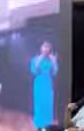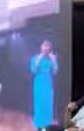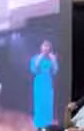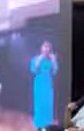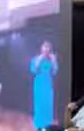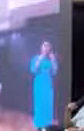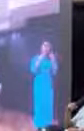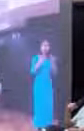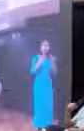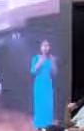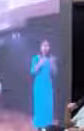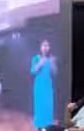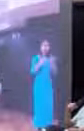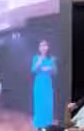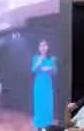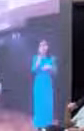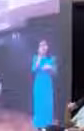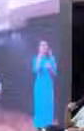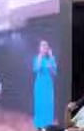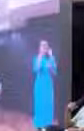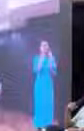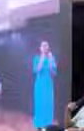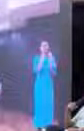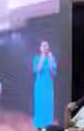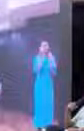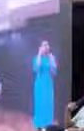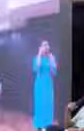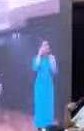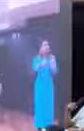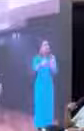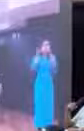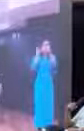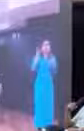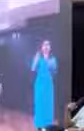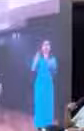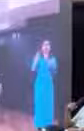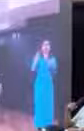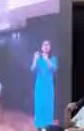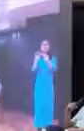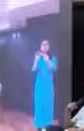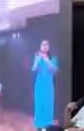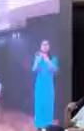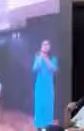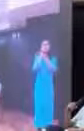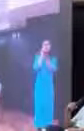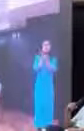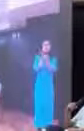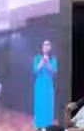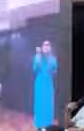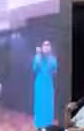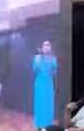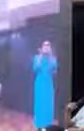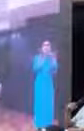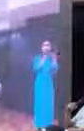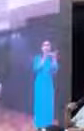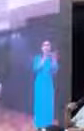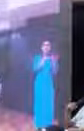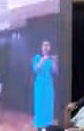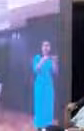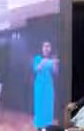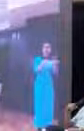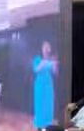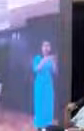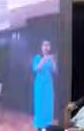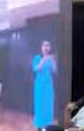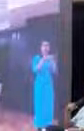Article 35A and the permanent resident notification by which only permanent residents of Jammu and Kashmir could purchase land in Jammu and